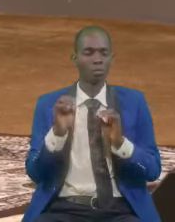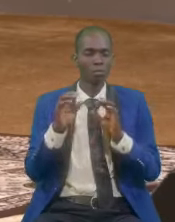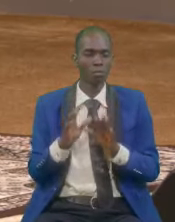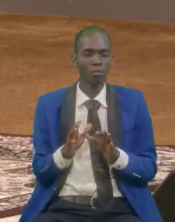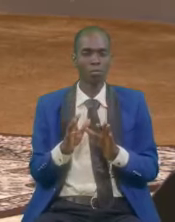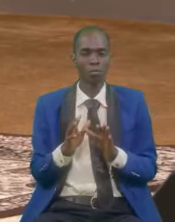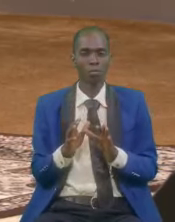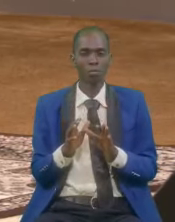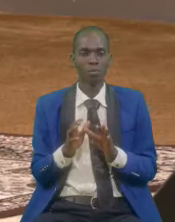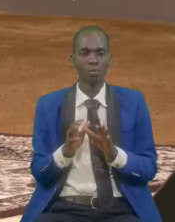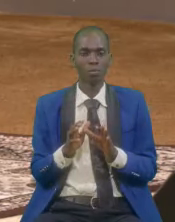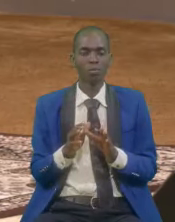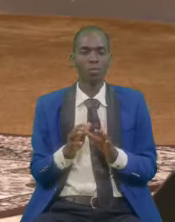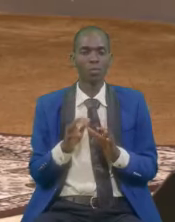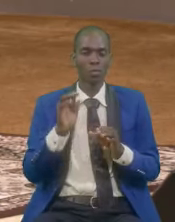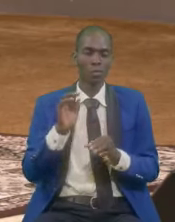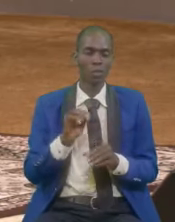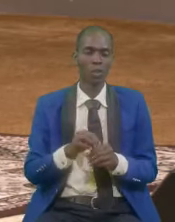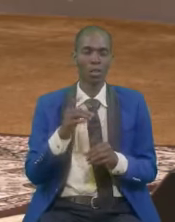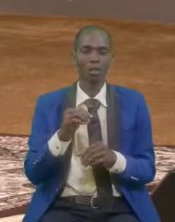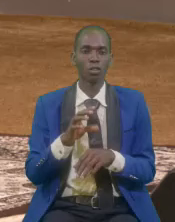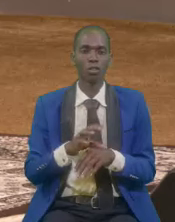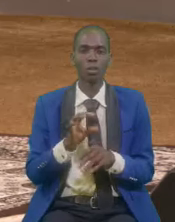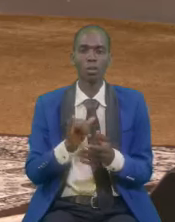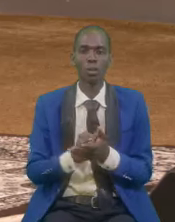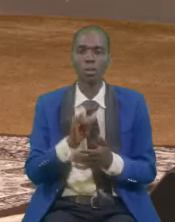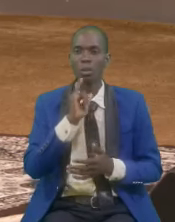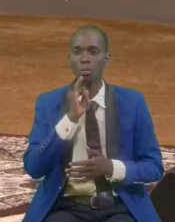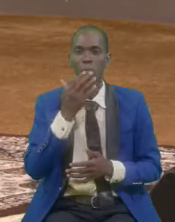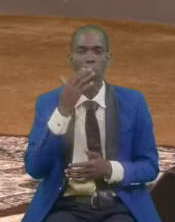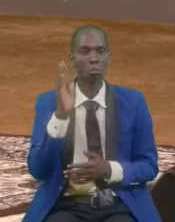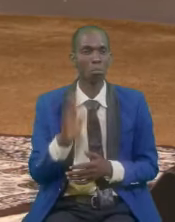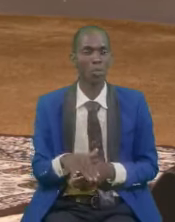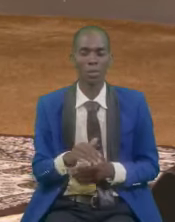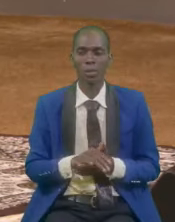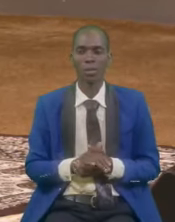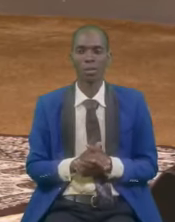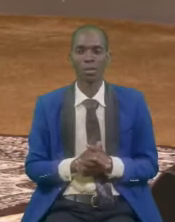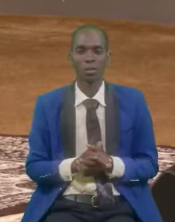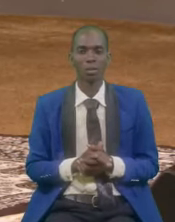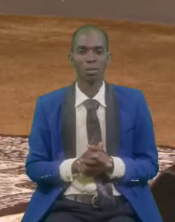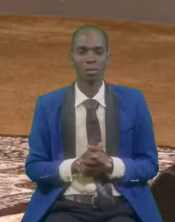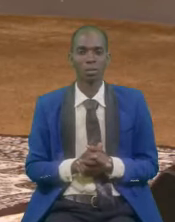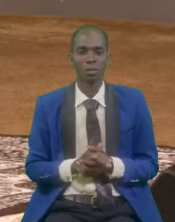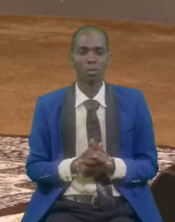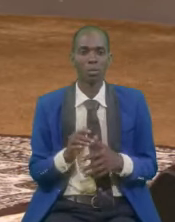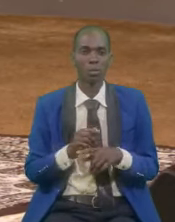God in the church. That's bad. That's evil. But